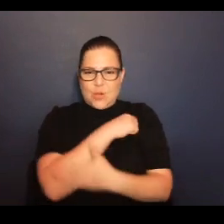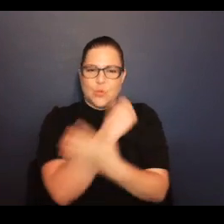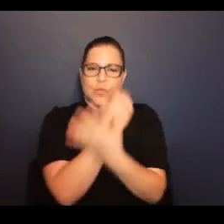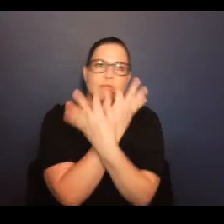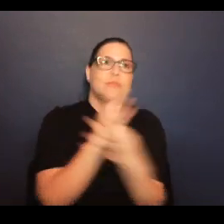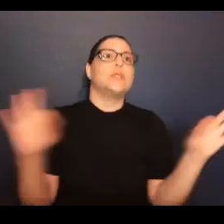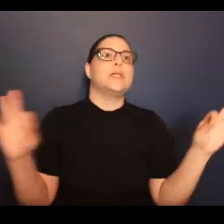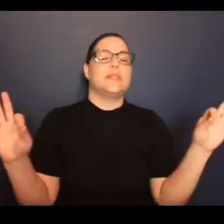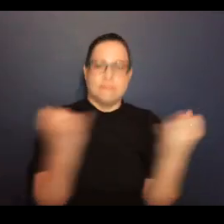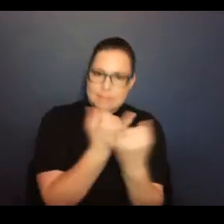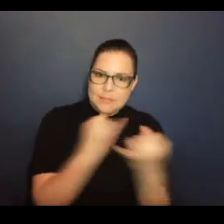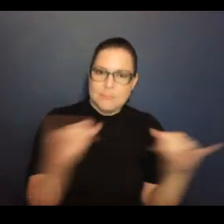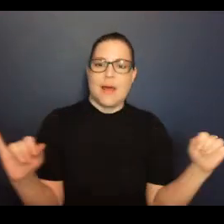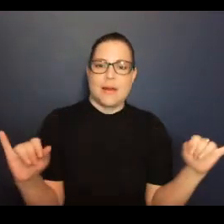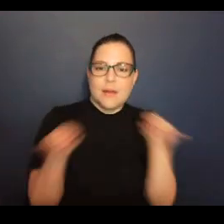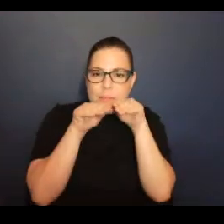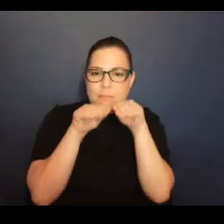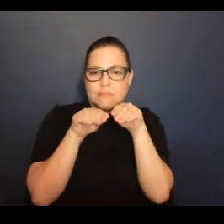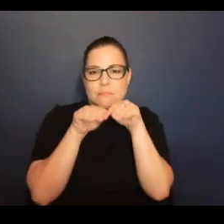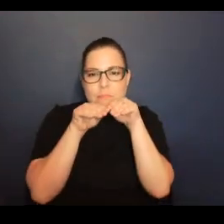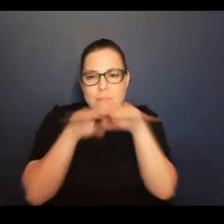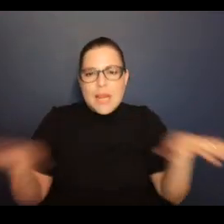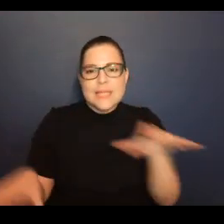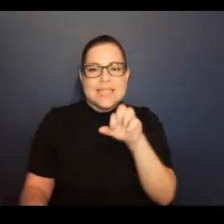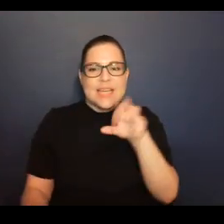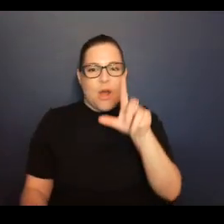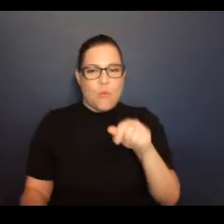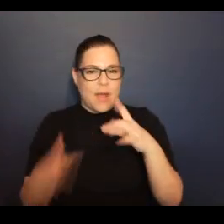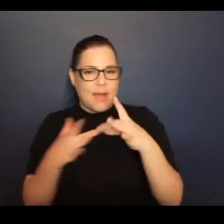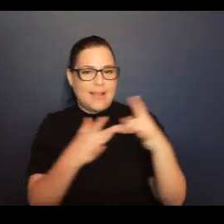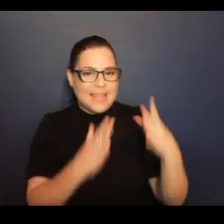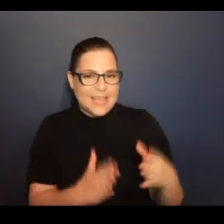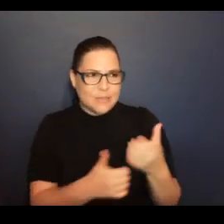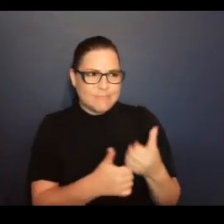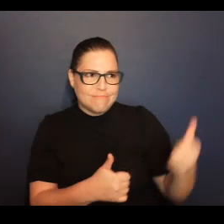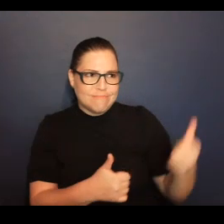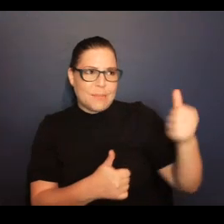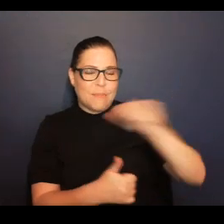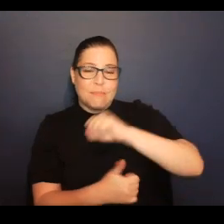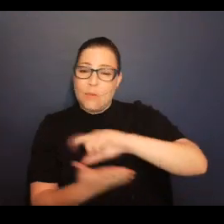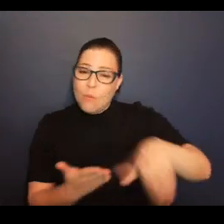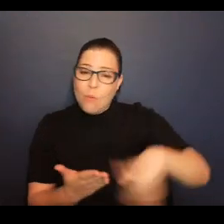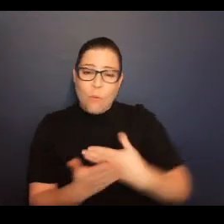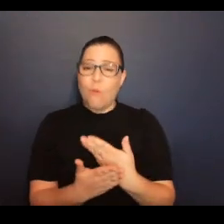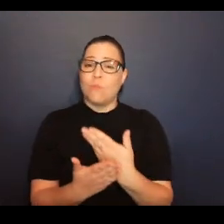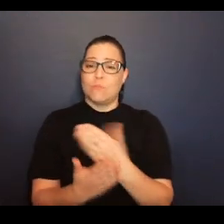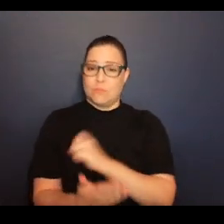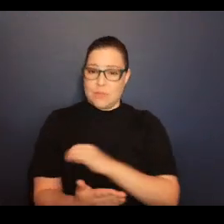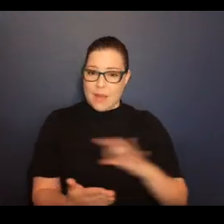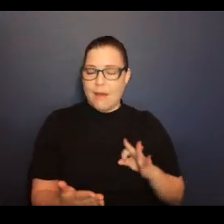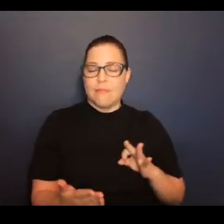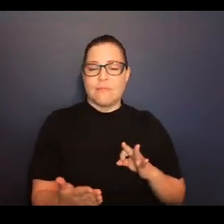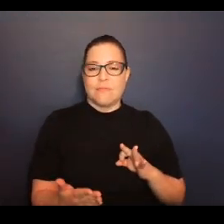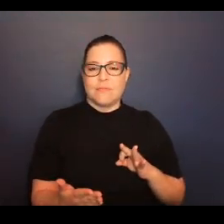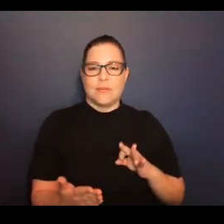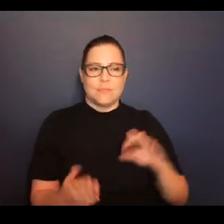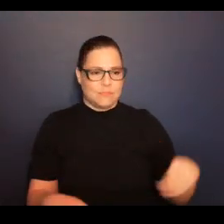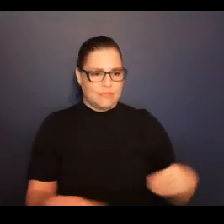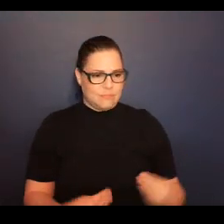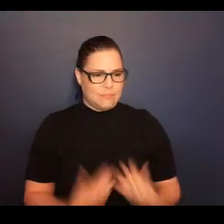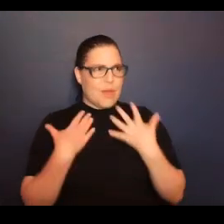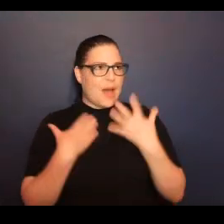Bless now the leaders of this great CRA board and all our staff members. Give us wisdom